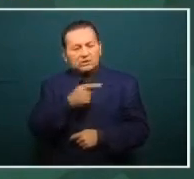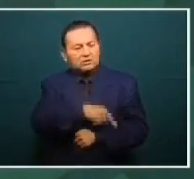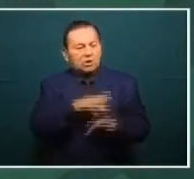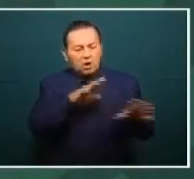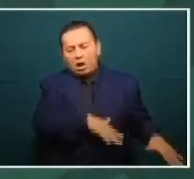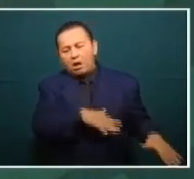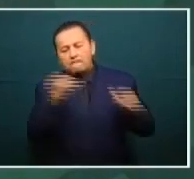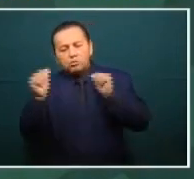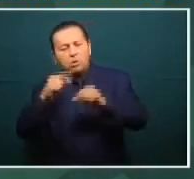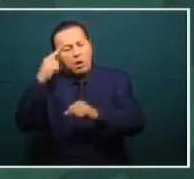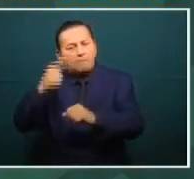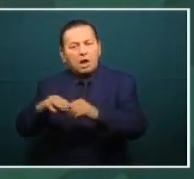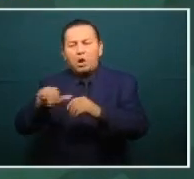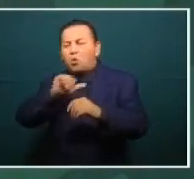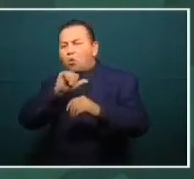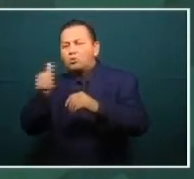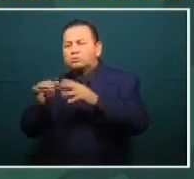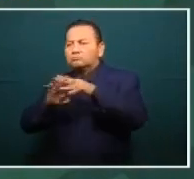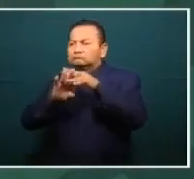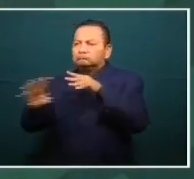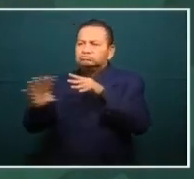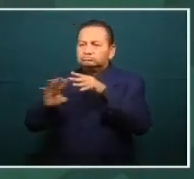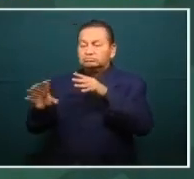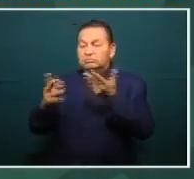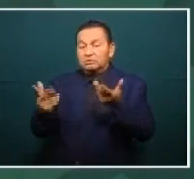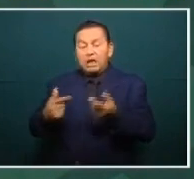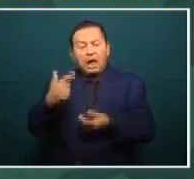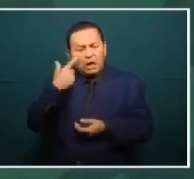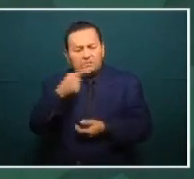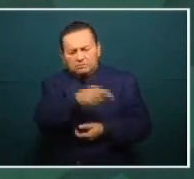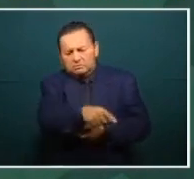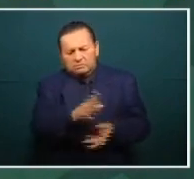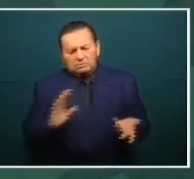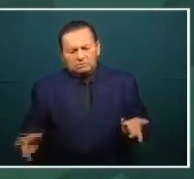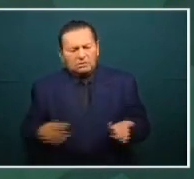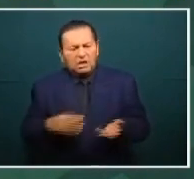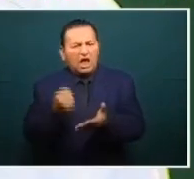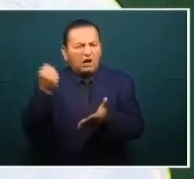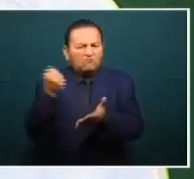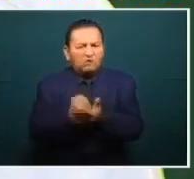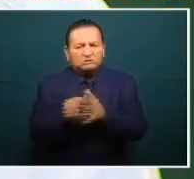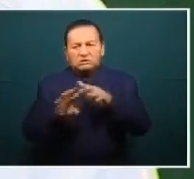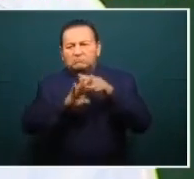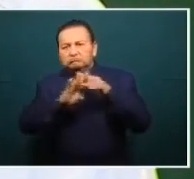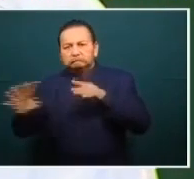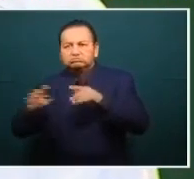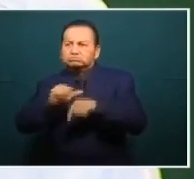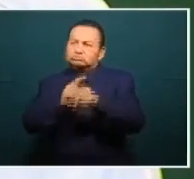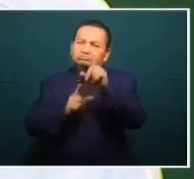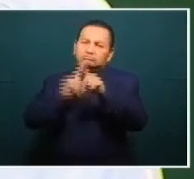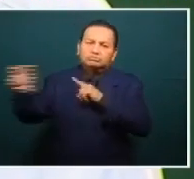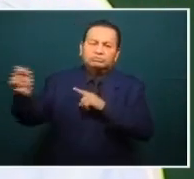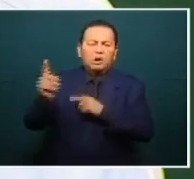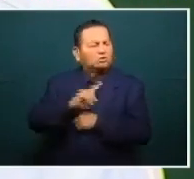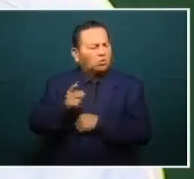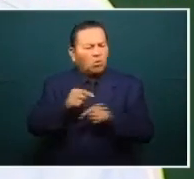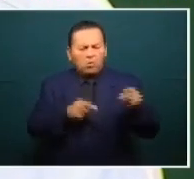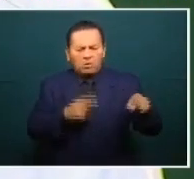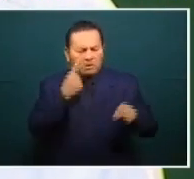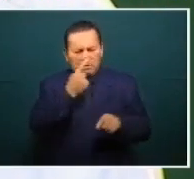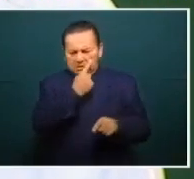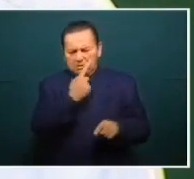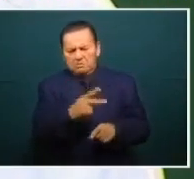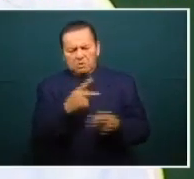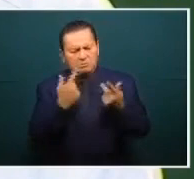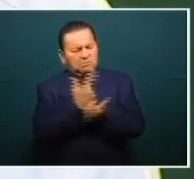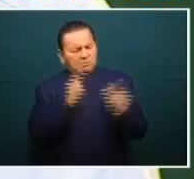because they want to. It's because of necessity. The problem, if we hope that